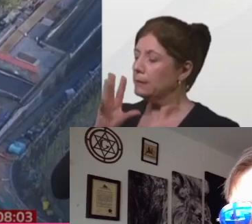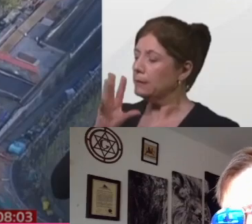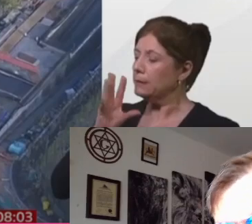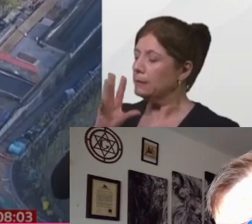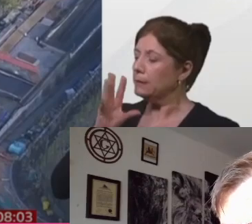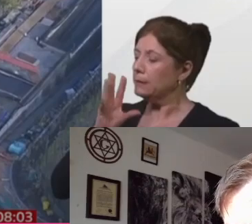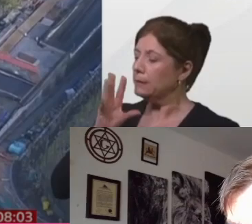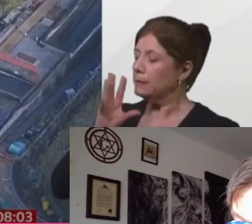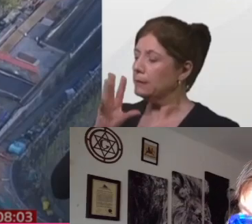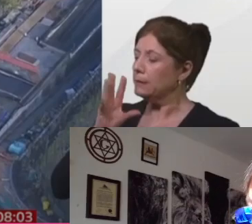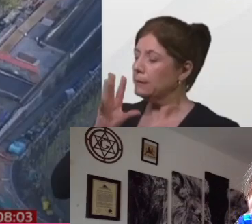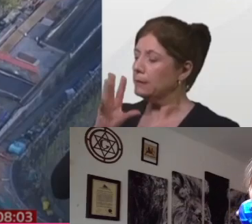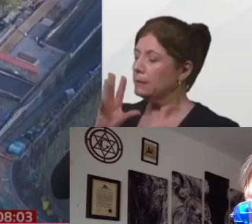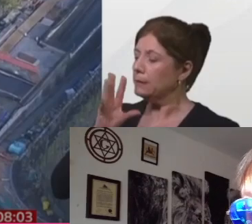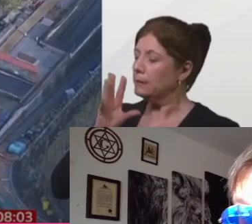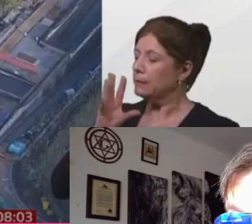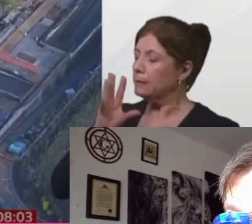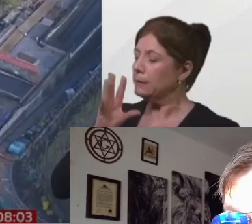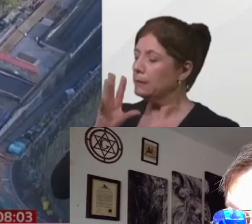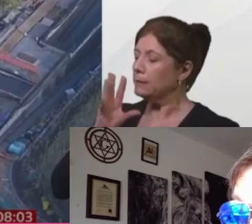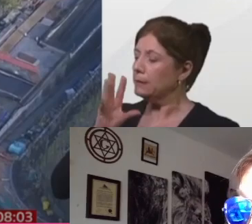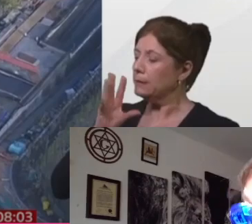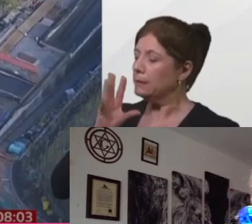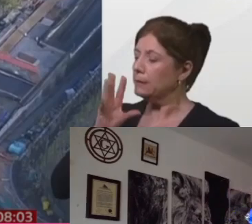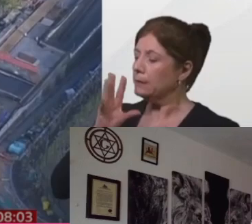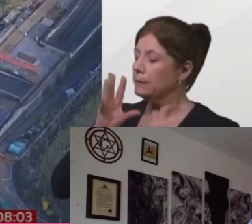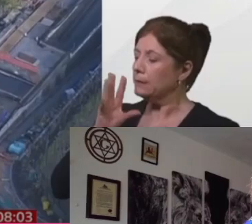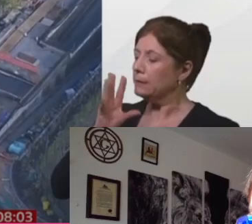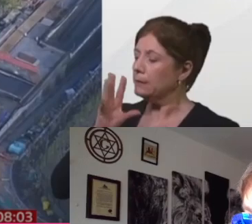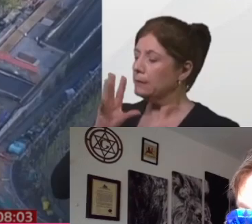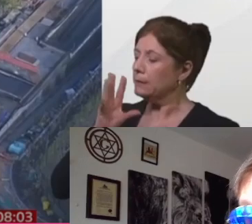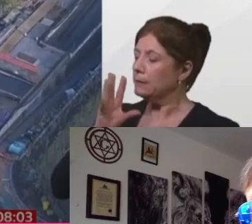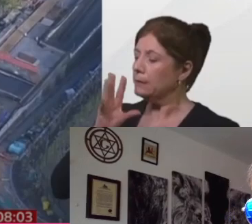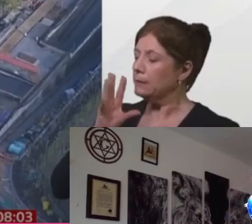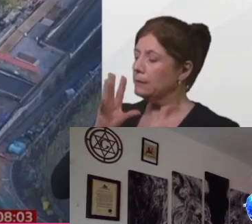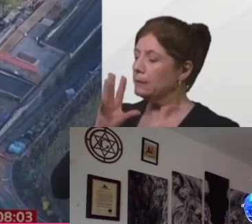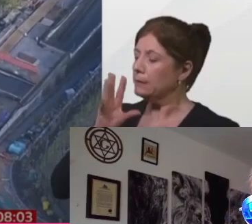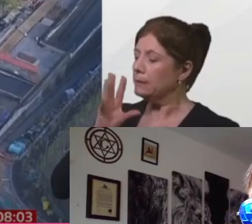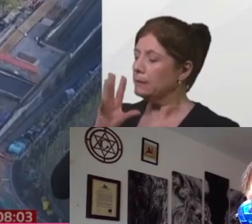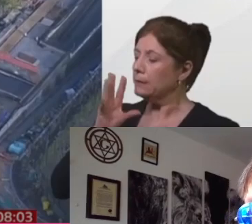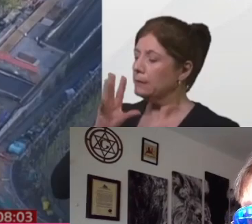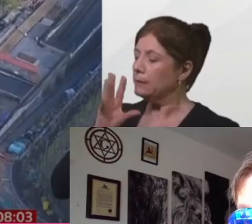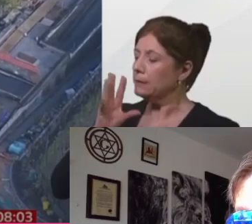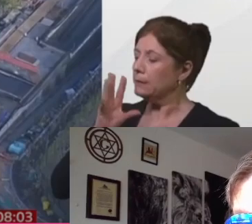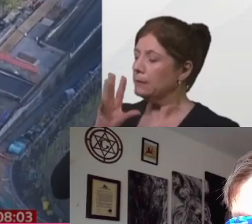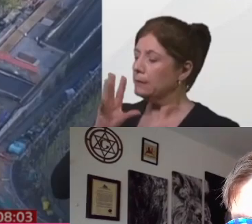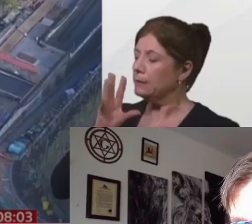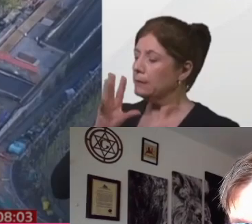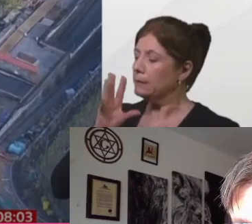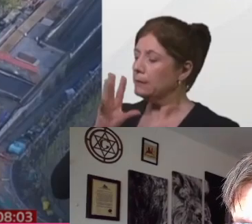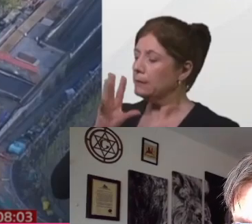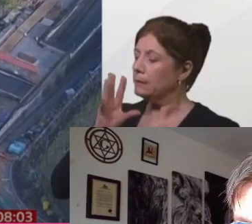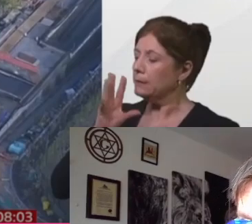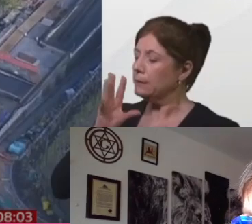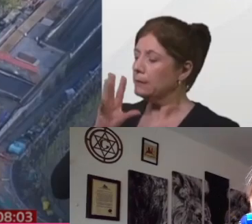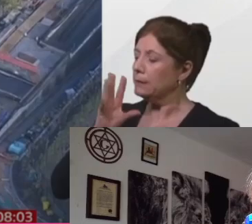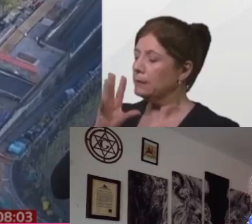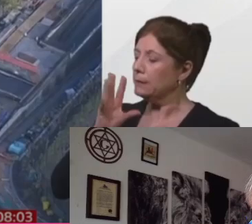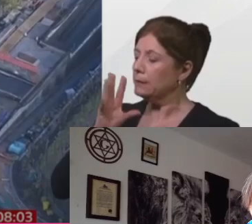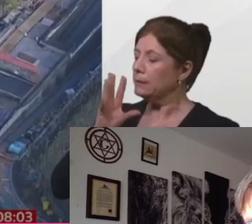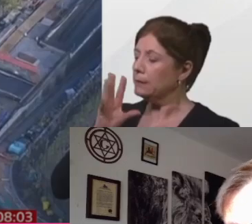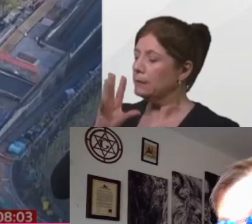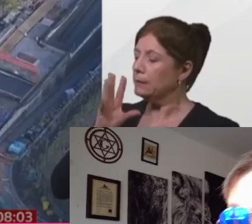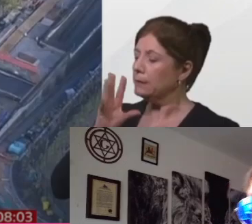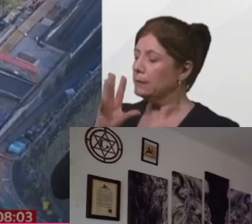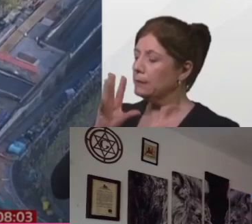are hydras, including the royal family. You can't cut off fucking. You can't take out one man and that's the end of the game.